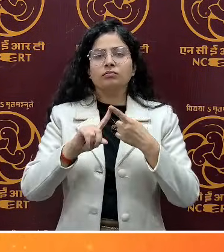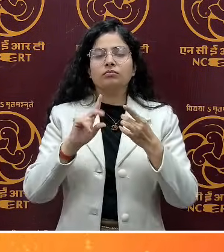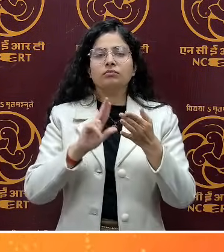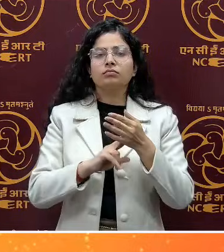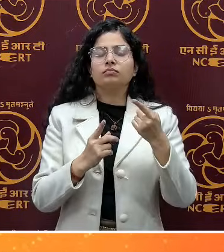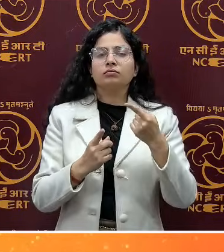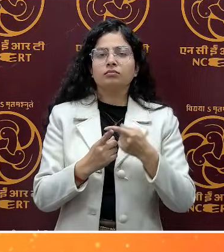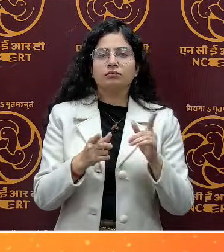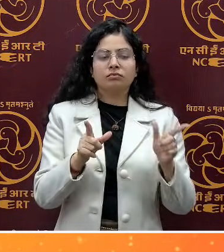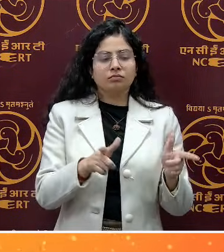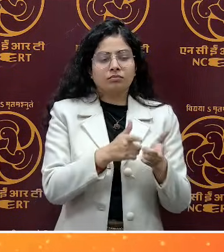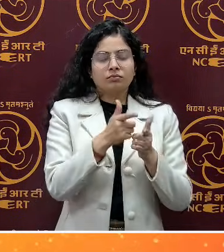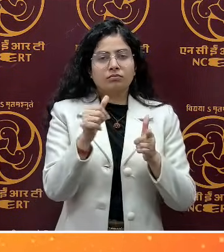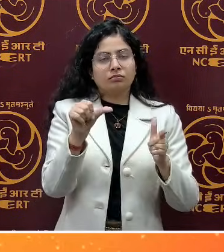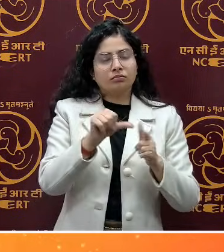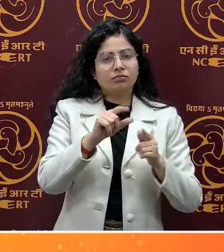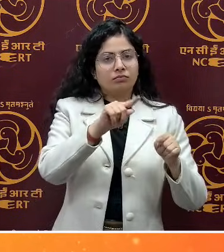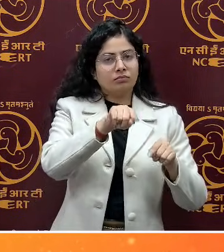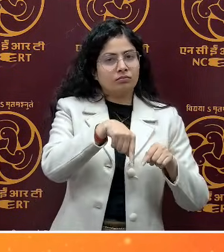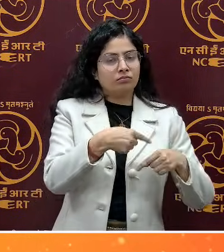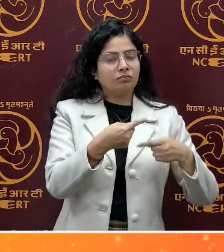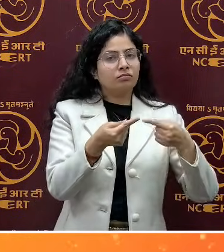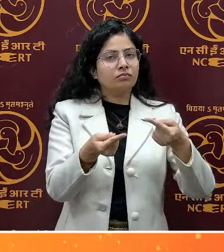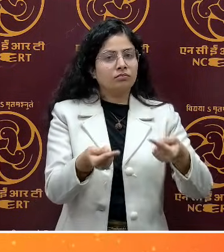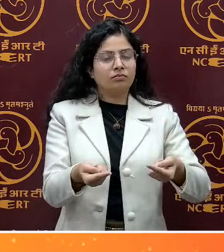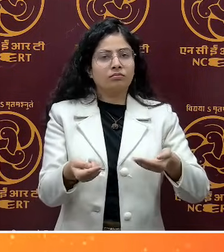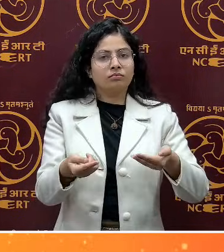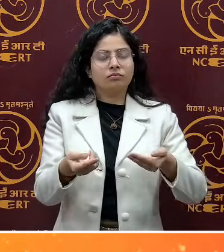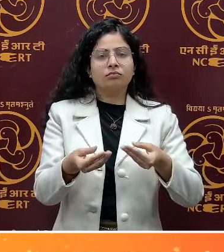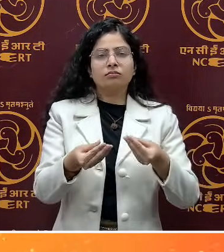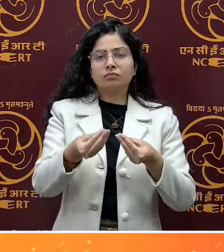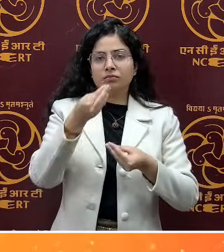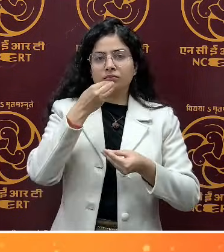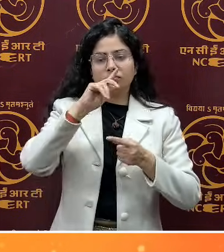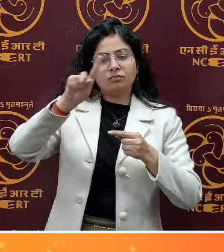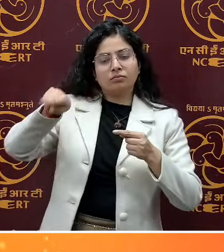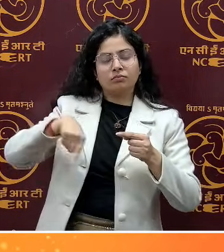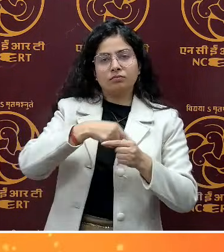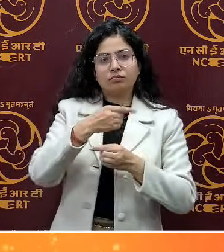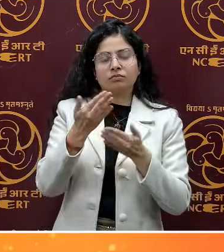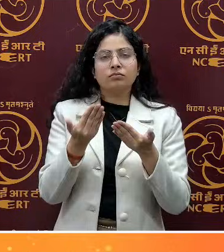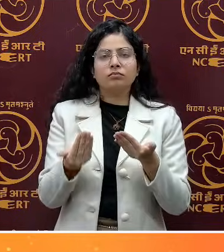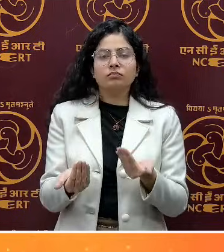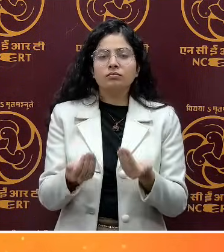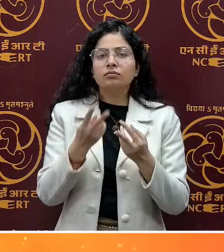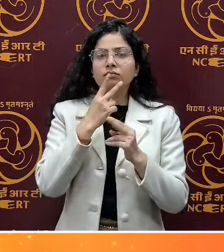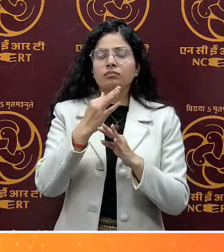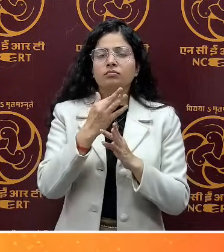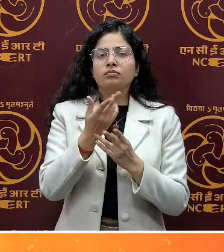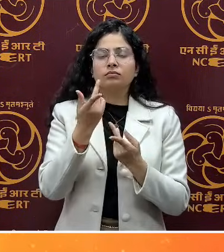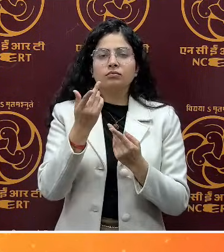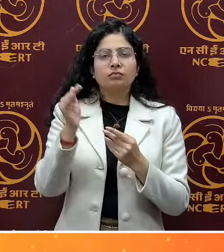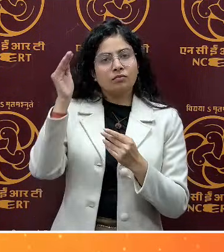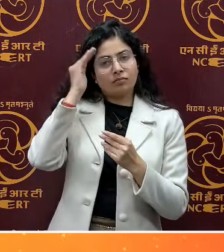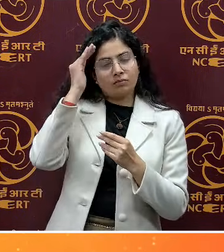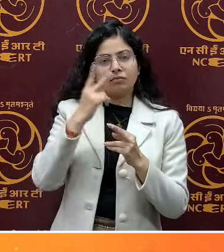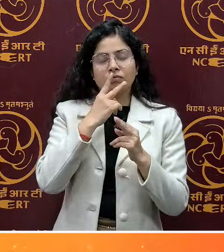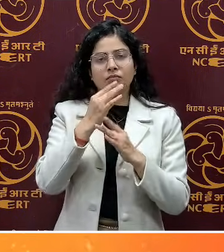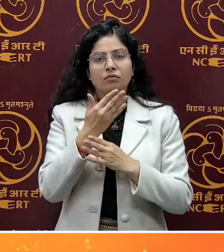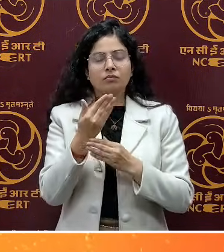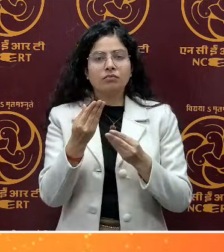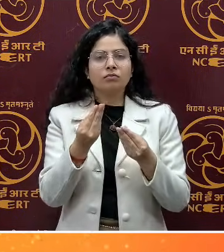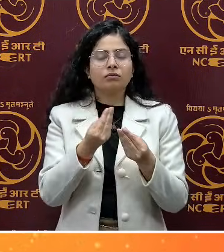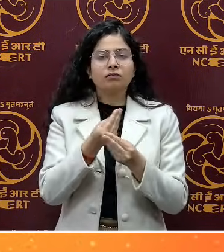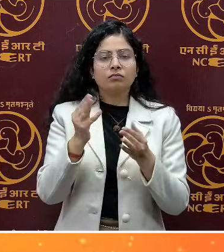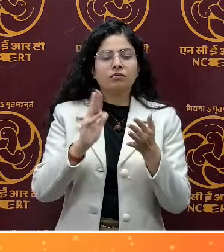to plants. From plants, it will come in the food chain. So we have even seen that in news that microplastics